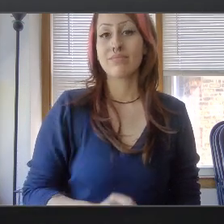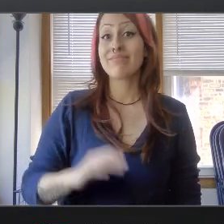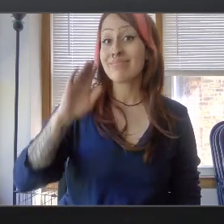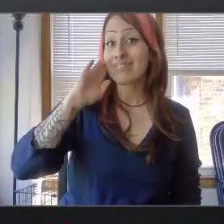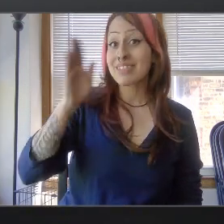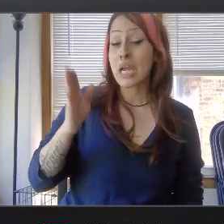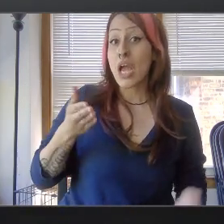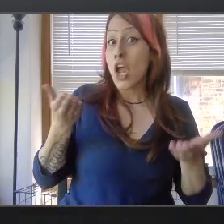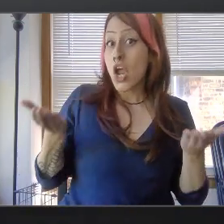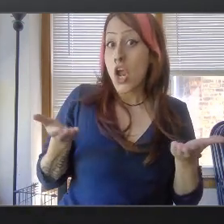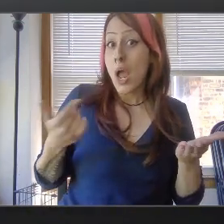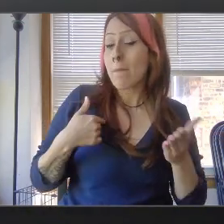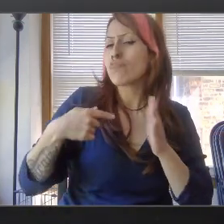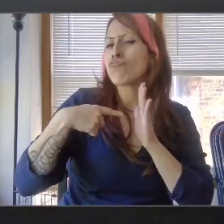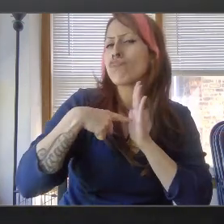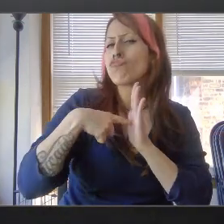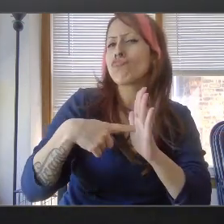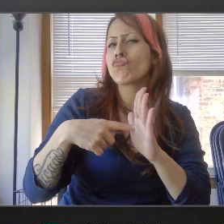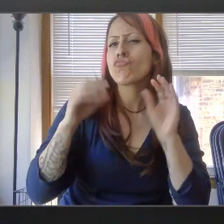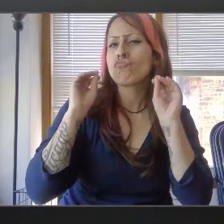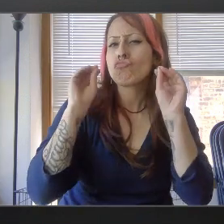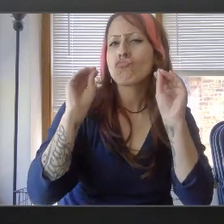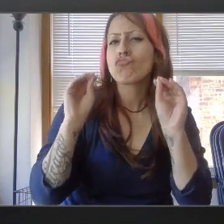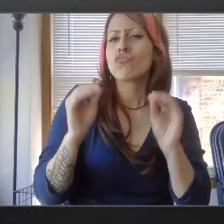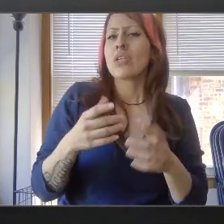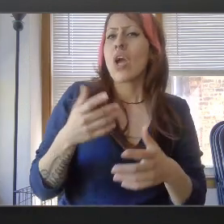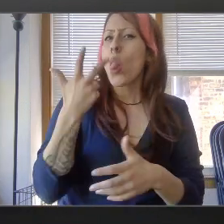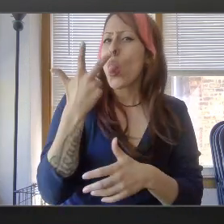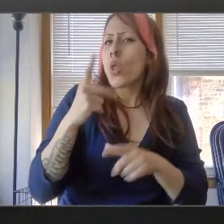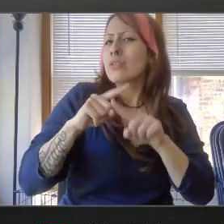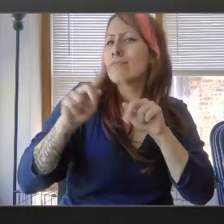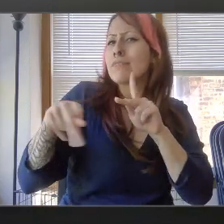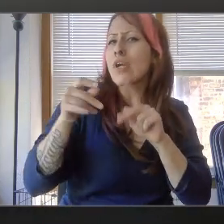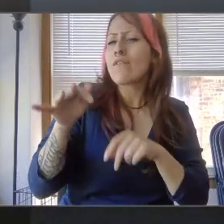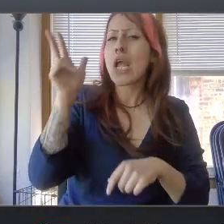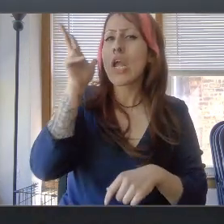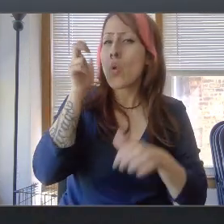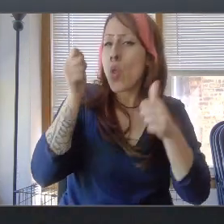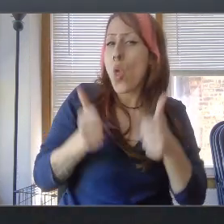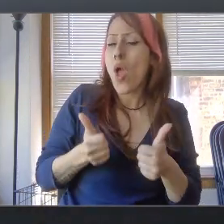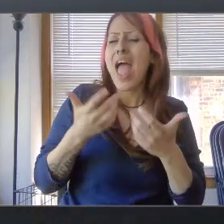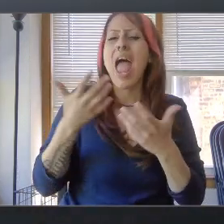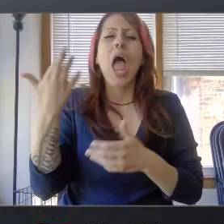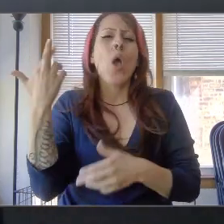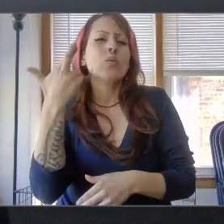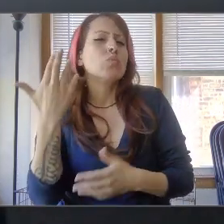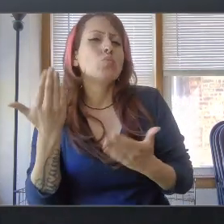Hi guys, in this video I'm going to teach you about the 3 different types of hearing loss and what causes them. Coming up.